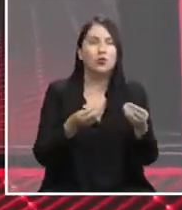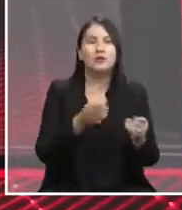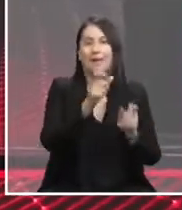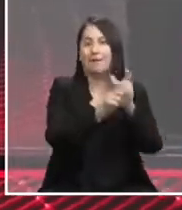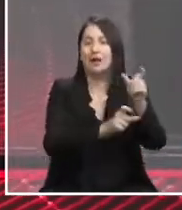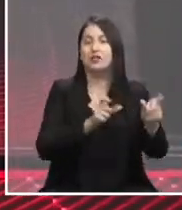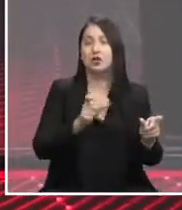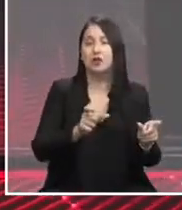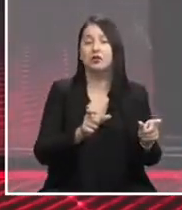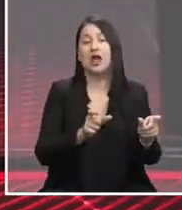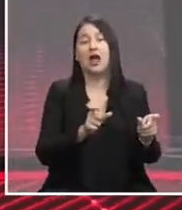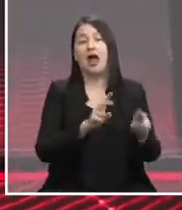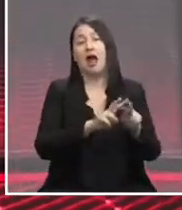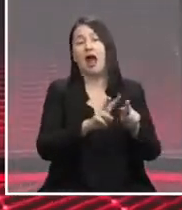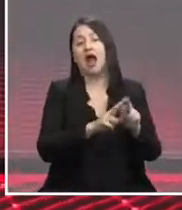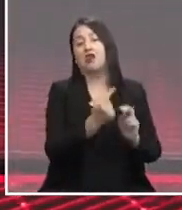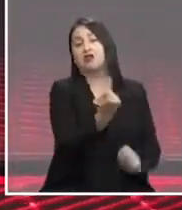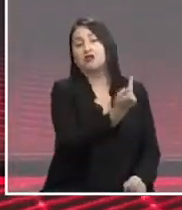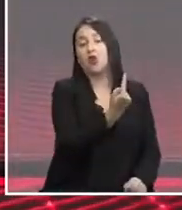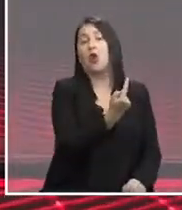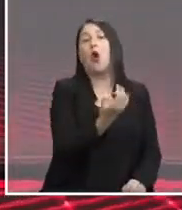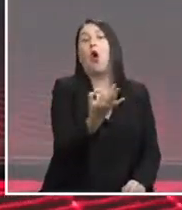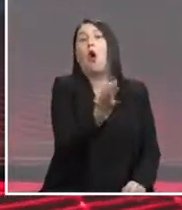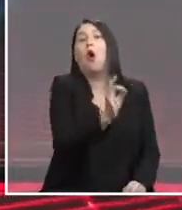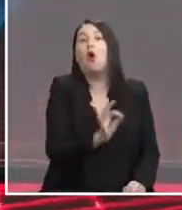gather together just to target